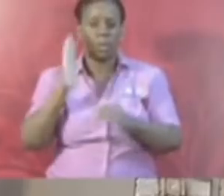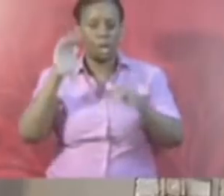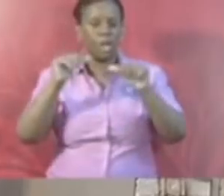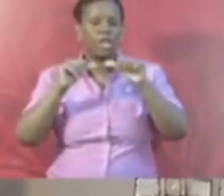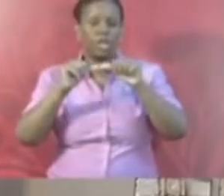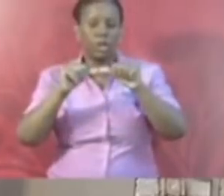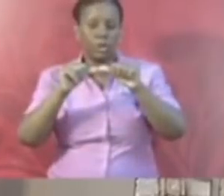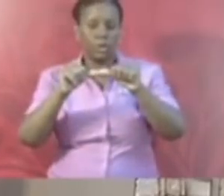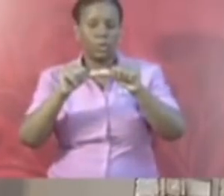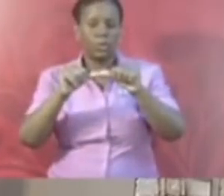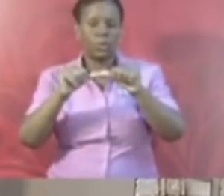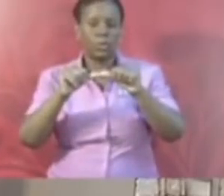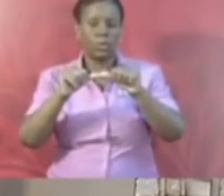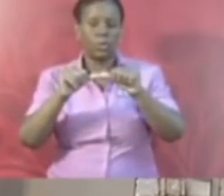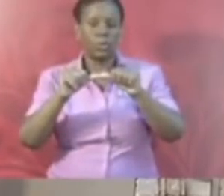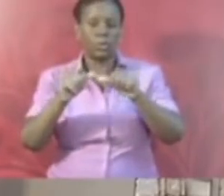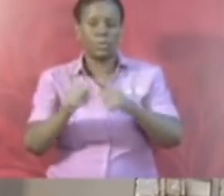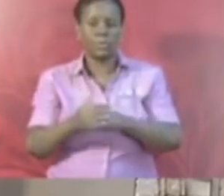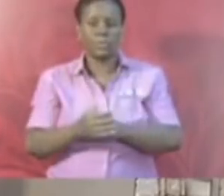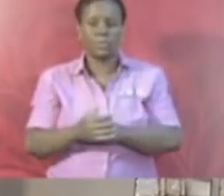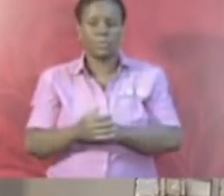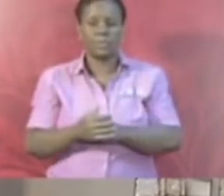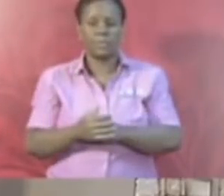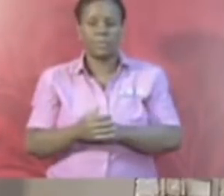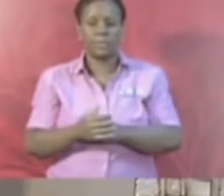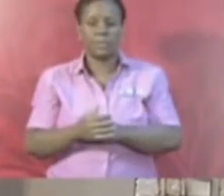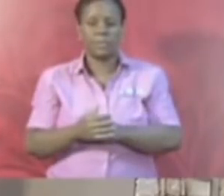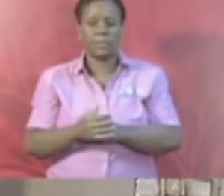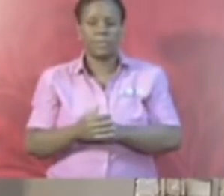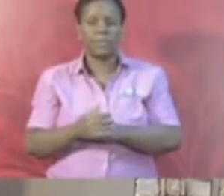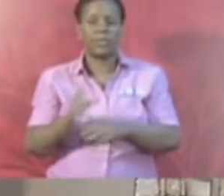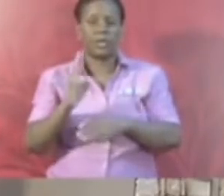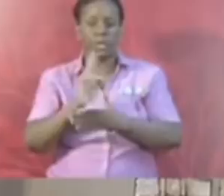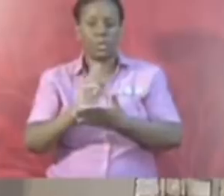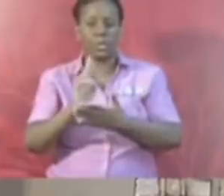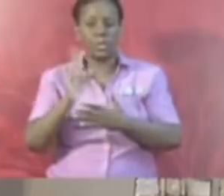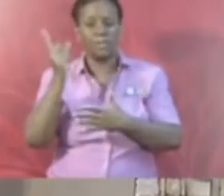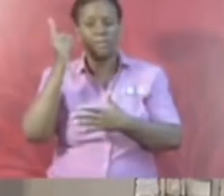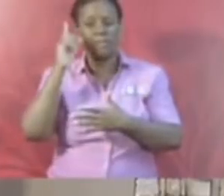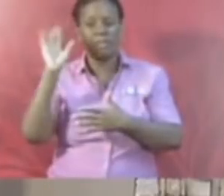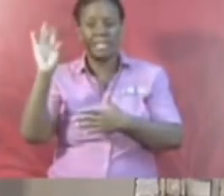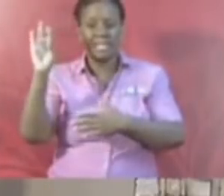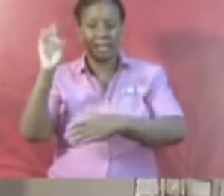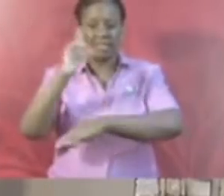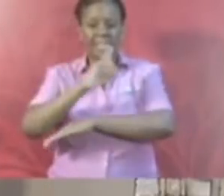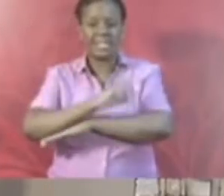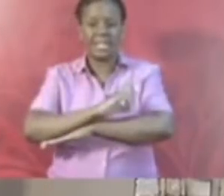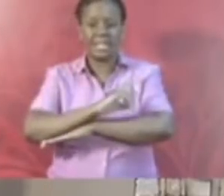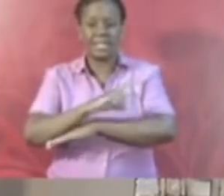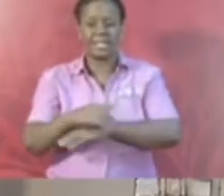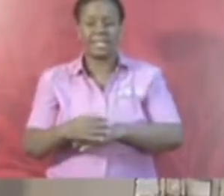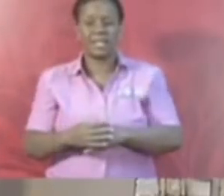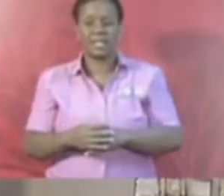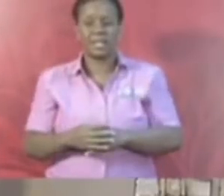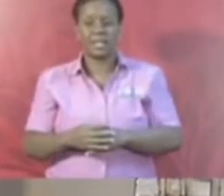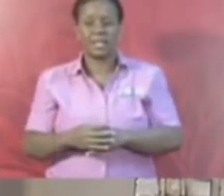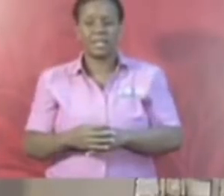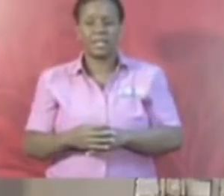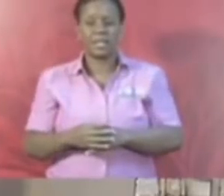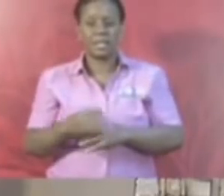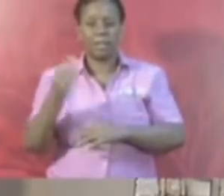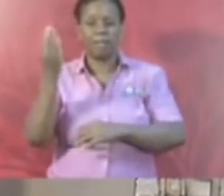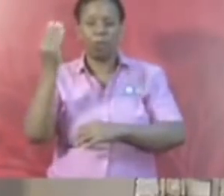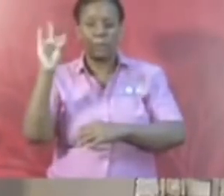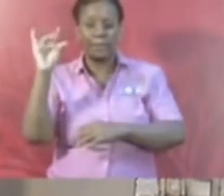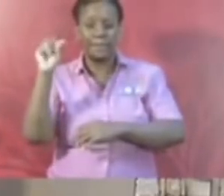facilities for state quarantine for this 7-day period. Previously, of course, it was for a 14-day period. Day